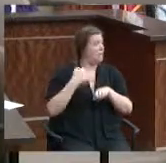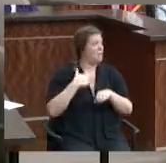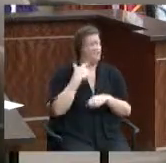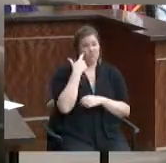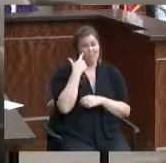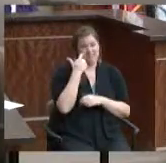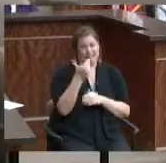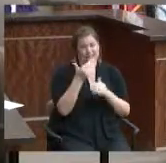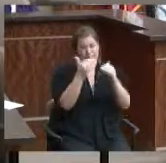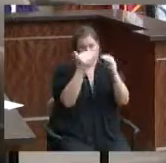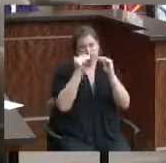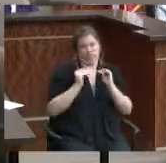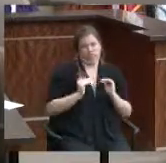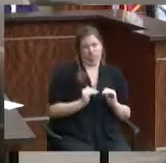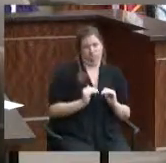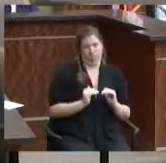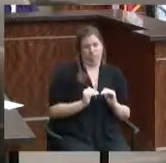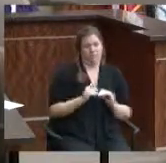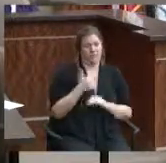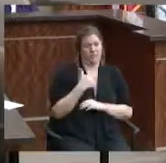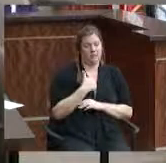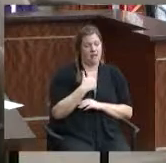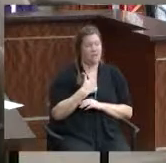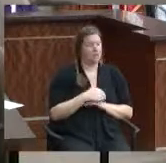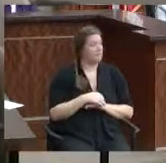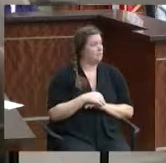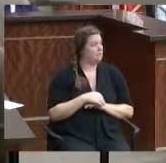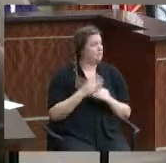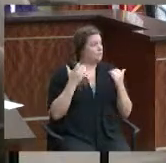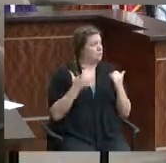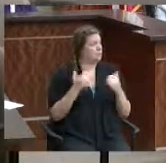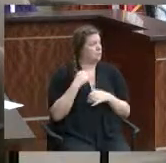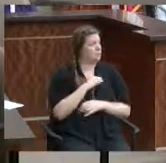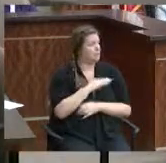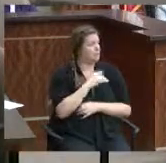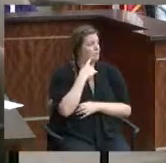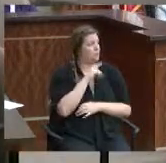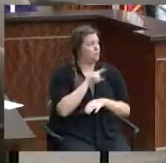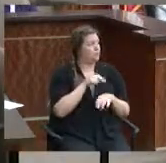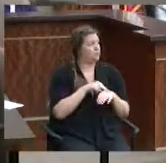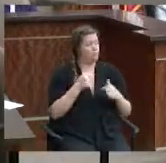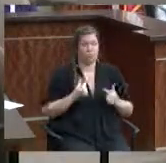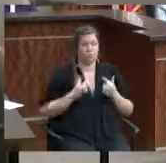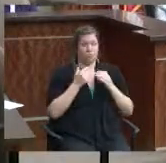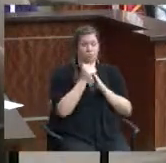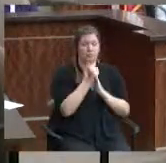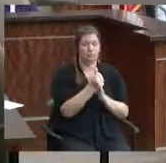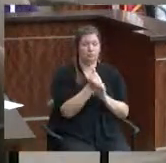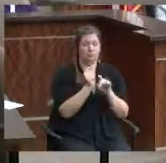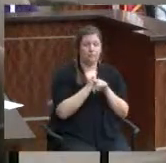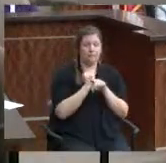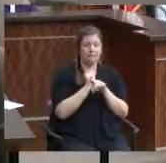down. I am currently on staff for National Youth Leadership Training.